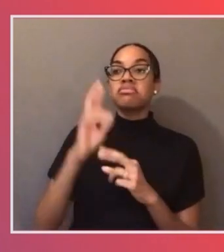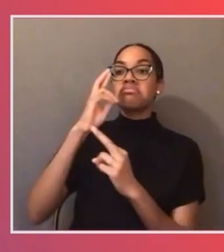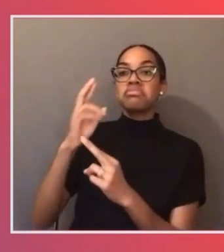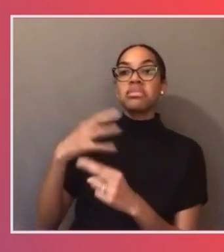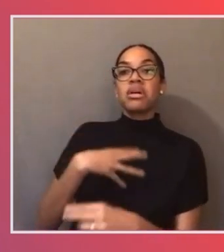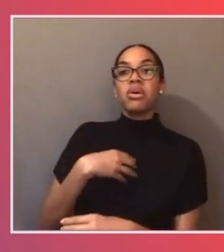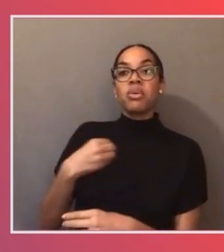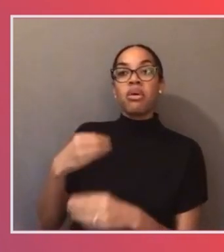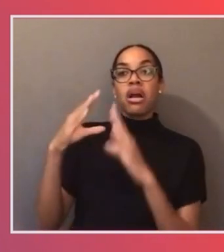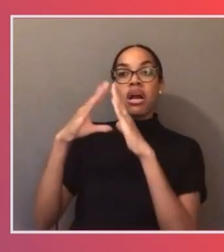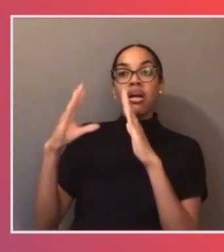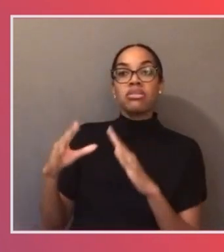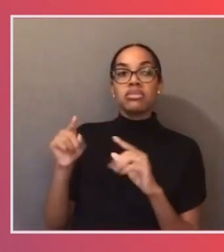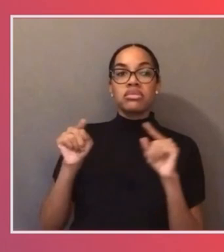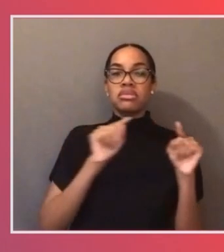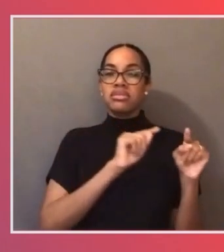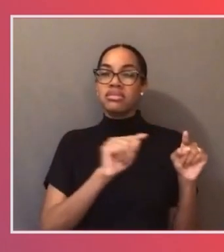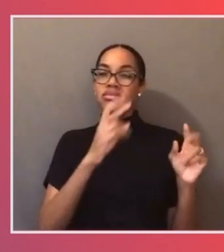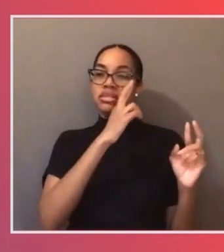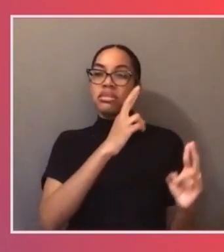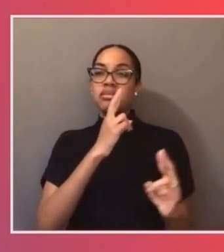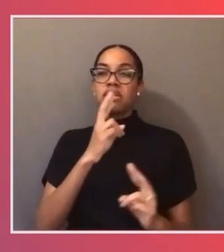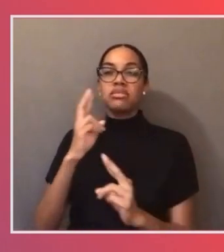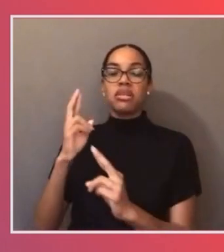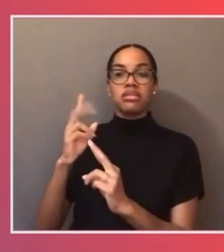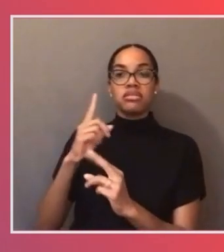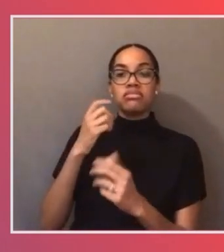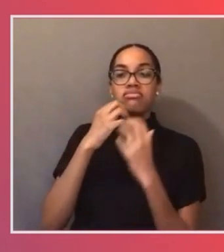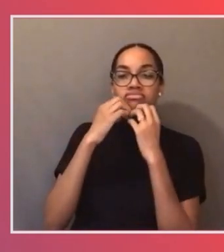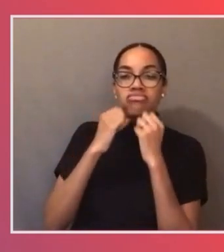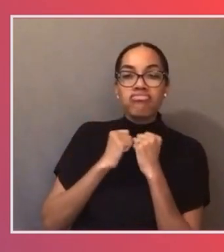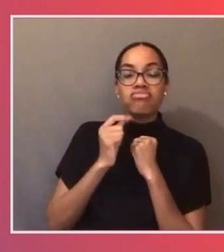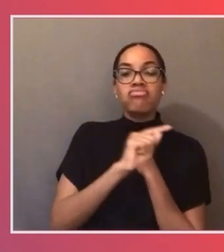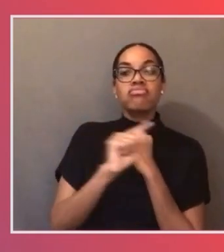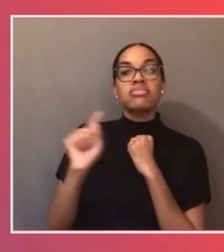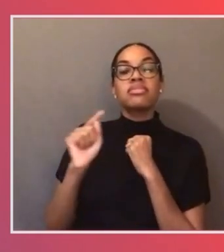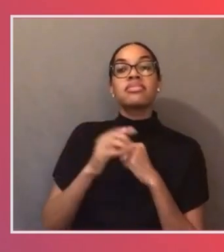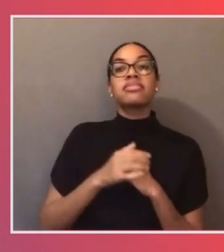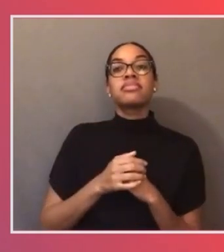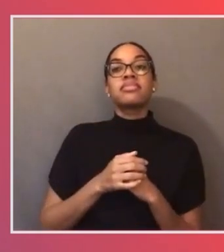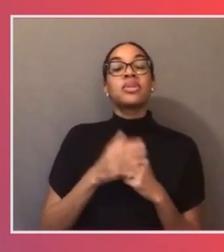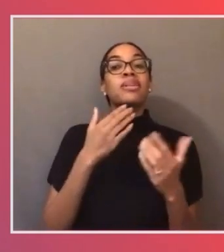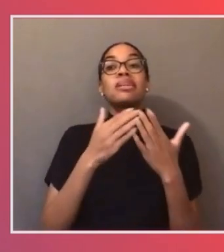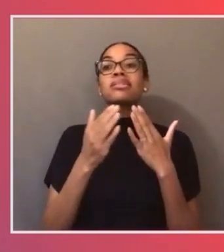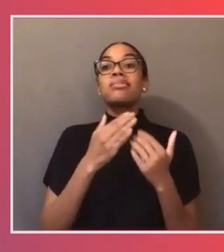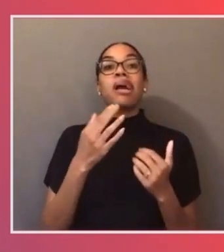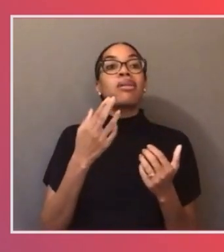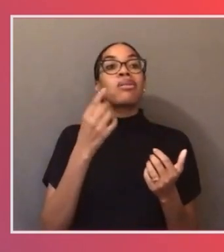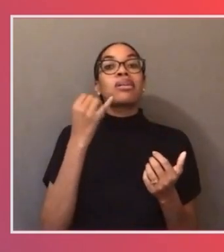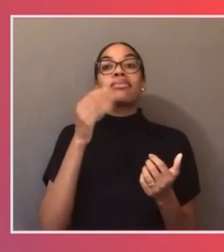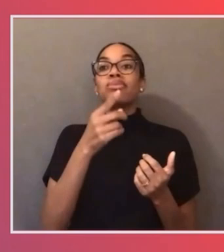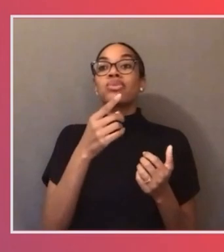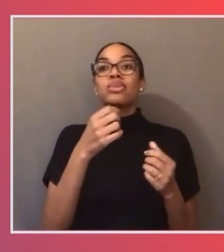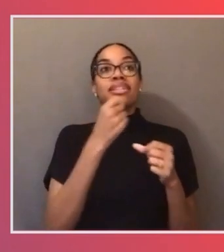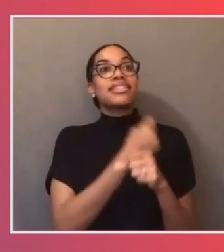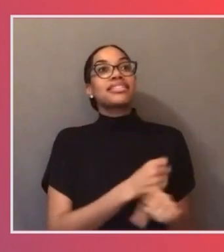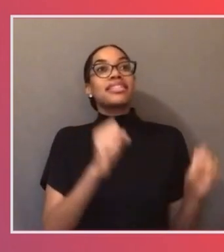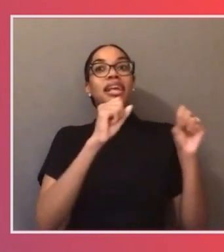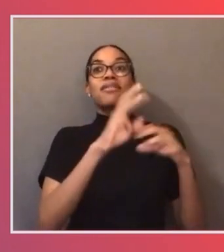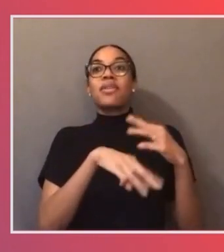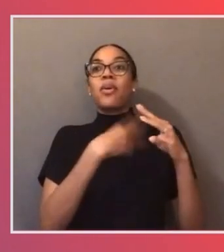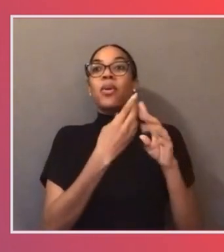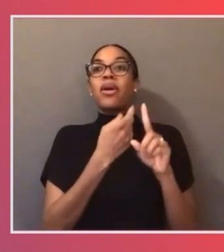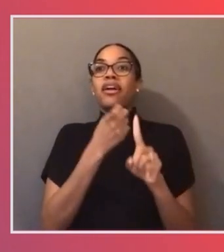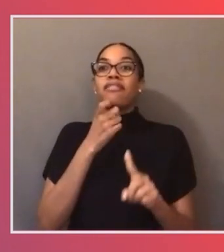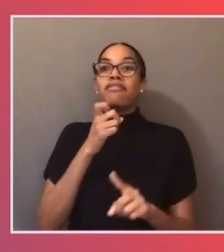are saving the universe from Thanos or fighting for the soul of our nation. But the